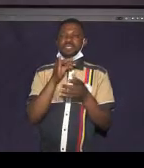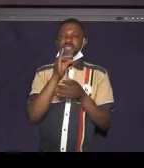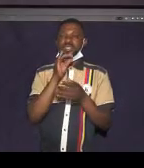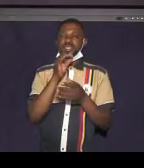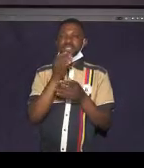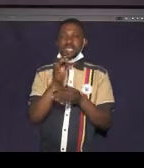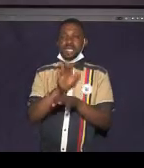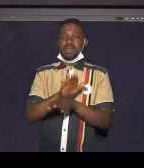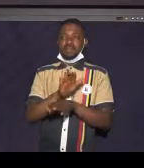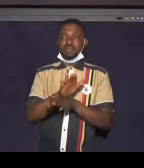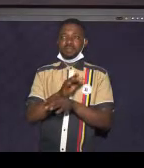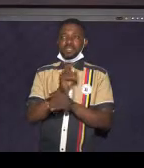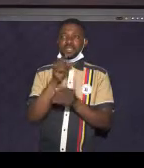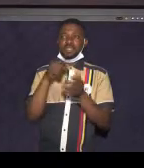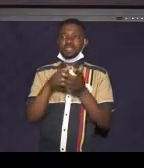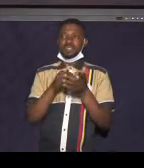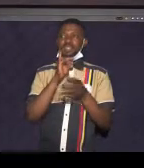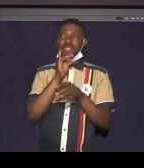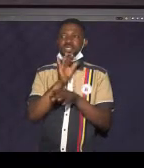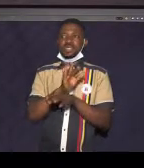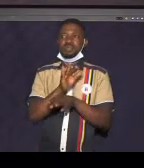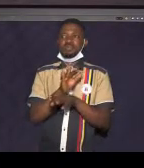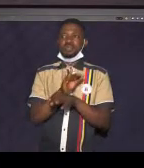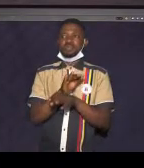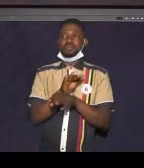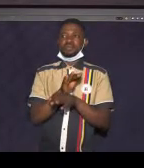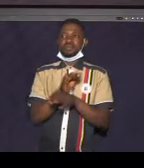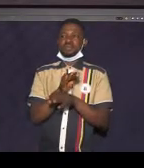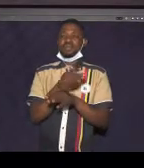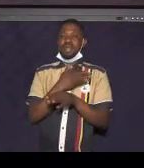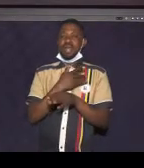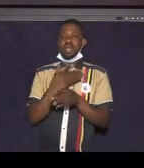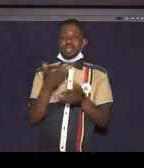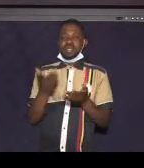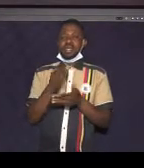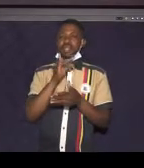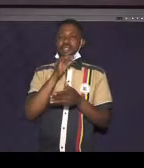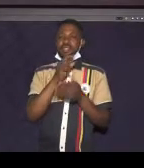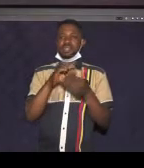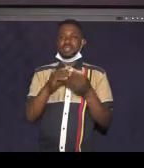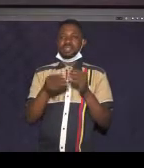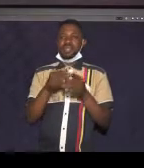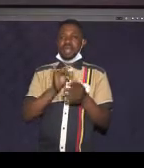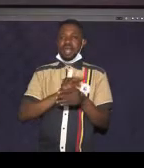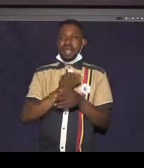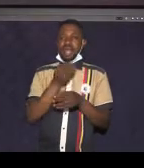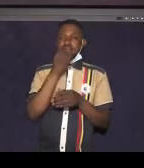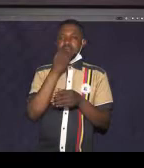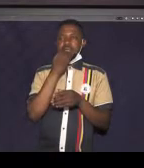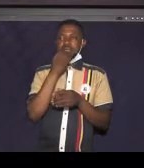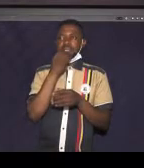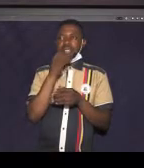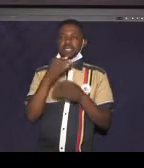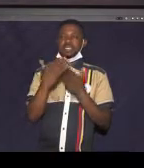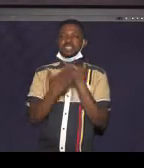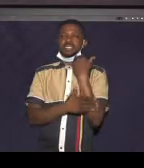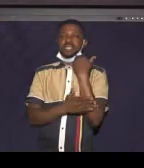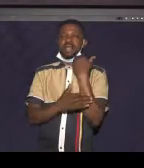evening. This is evening. And here is a sentence. I ate yam and egg this